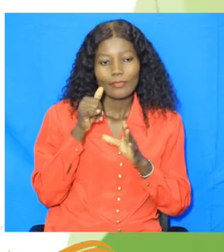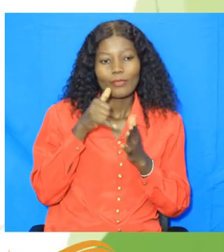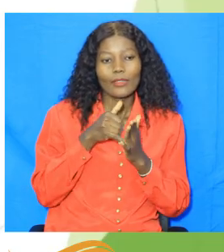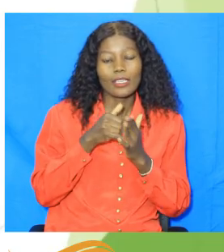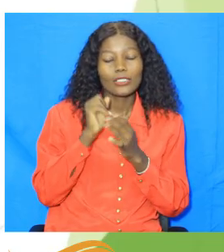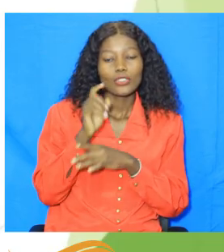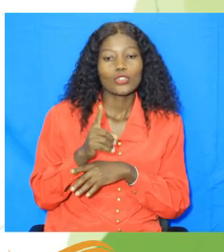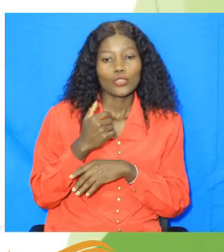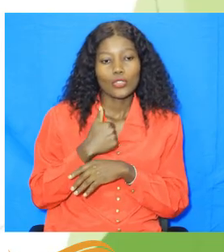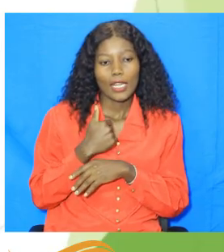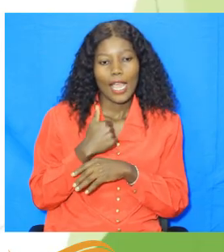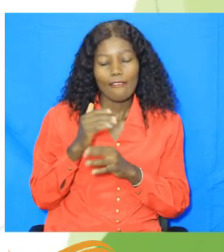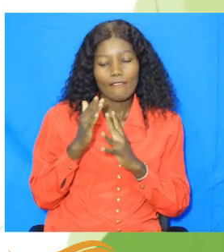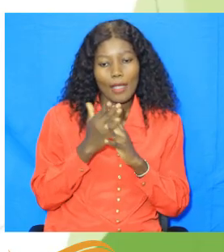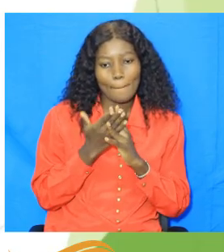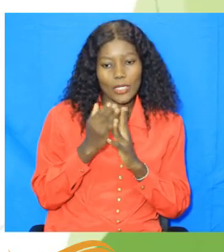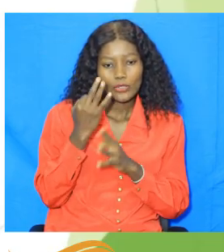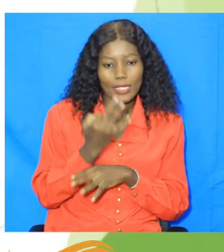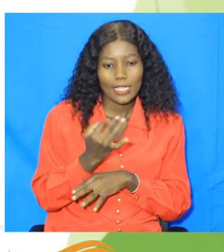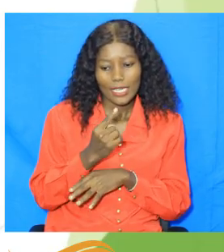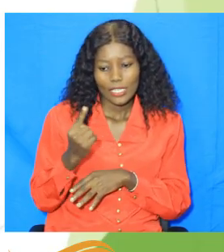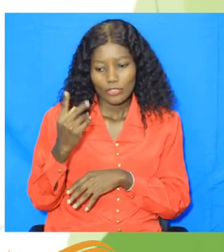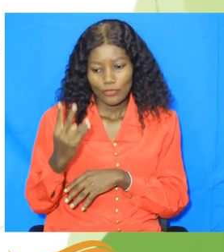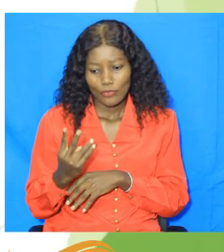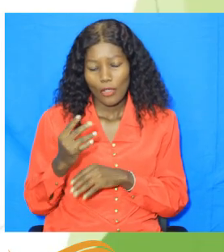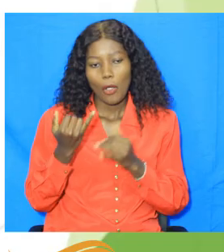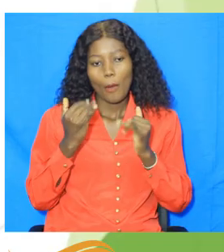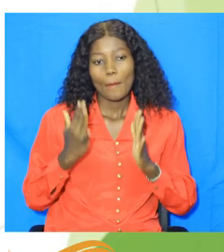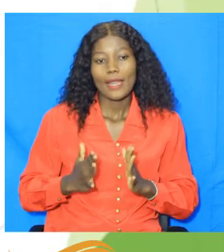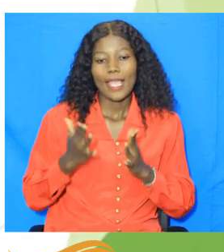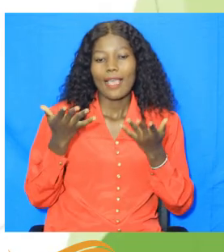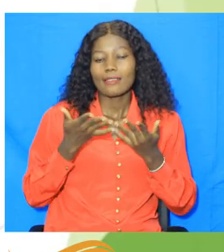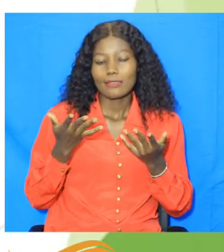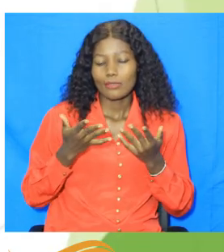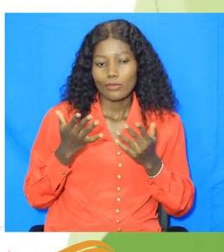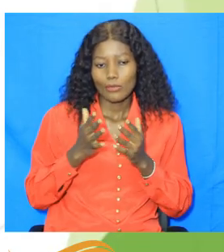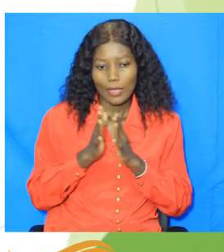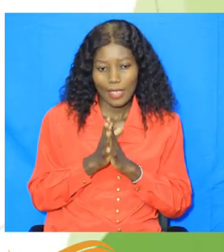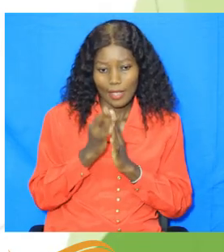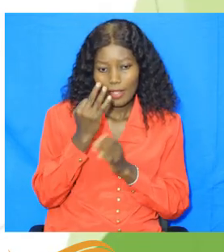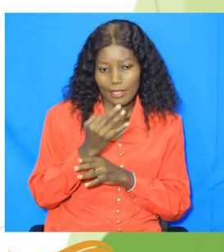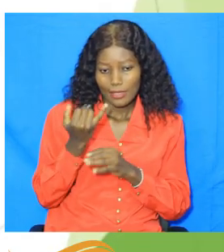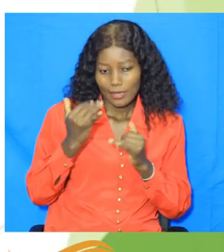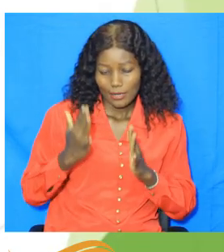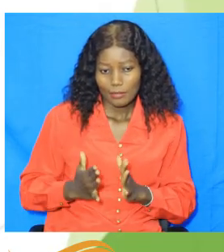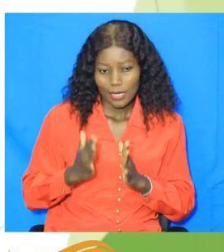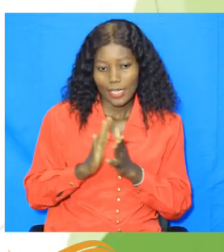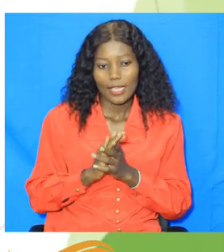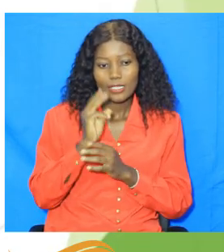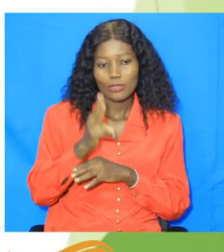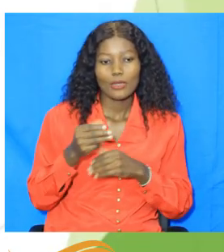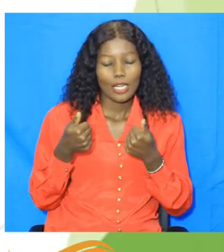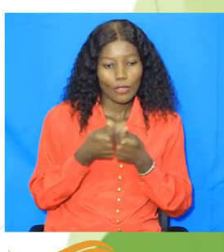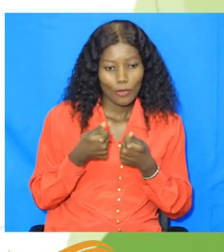to have between 3 to 4 athletes, whereby 3 athletes will